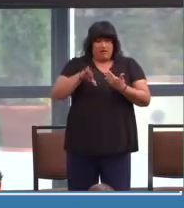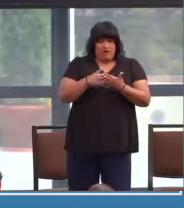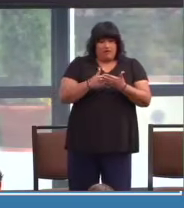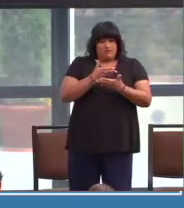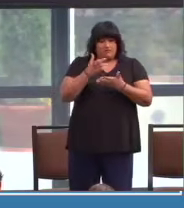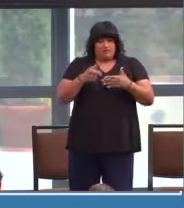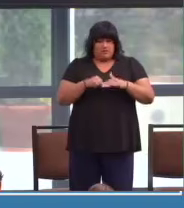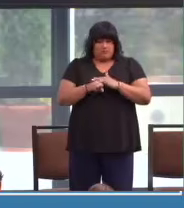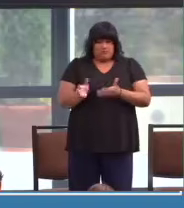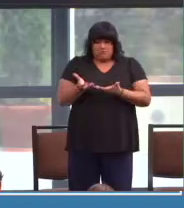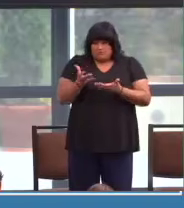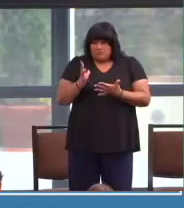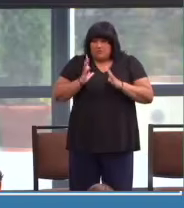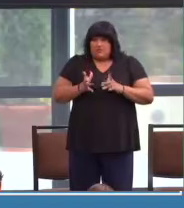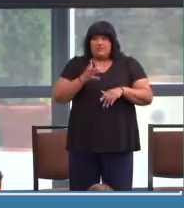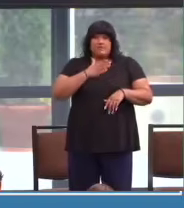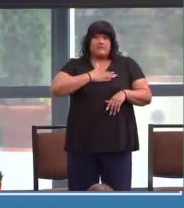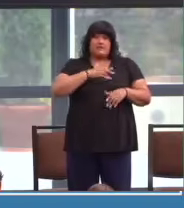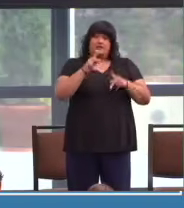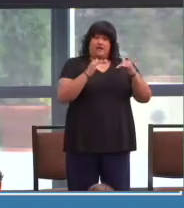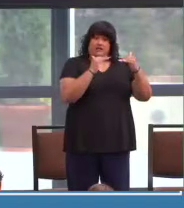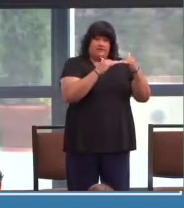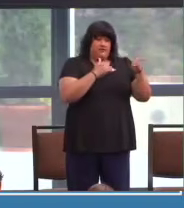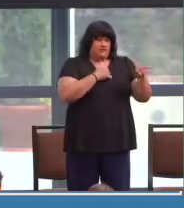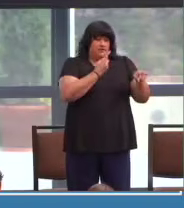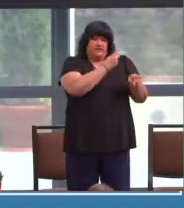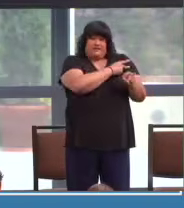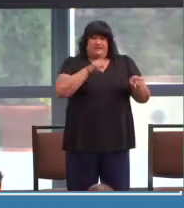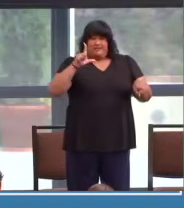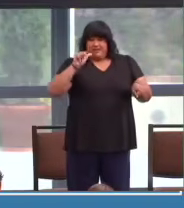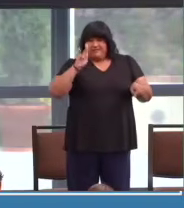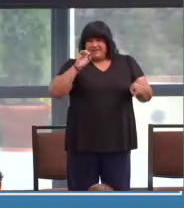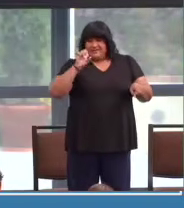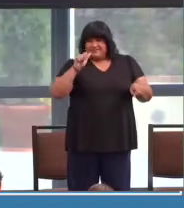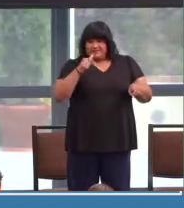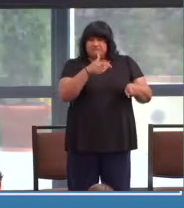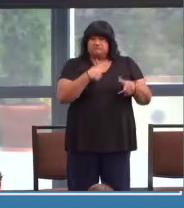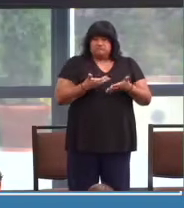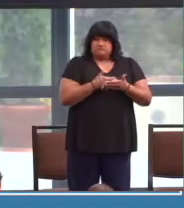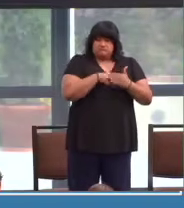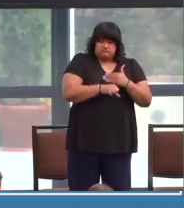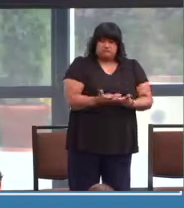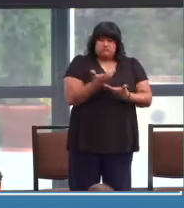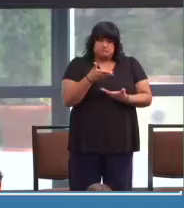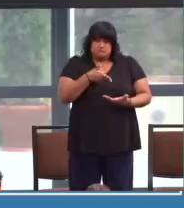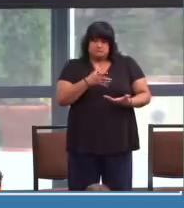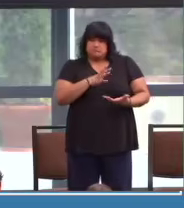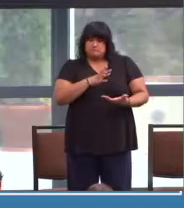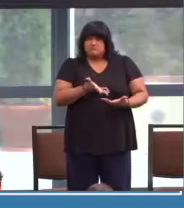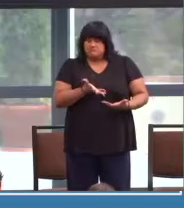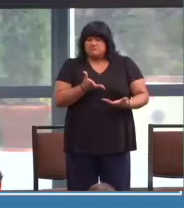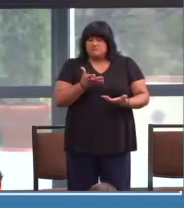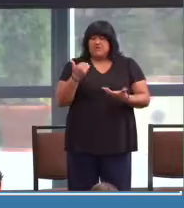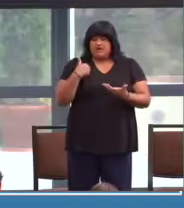okay. My colleague had a patient on Benlysta when she had her baby and they did okay. So a lot of it's anecdotal and